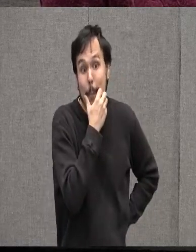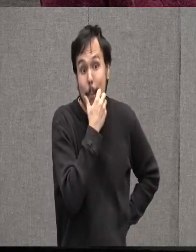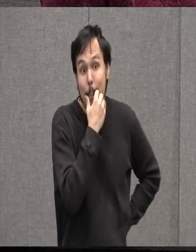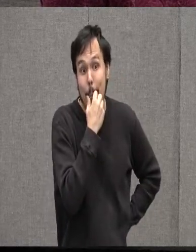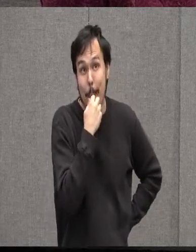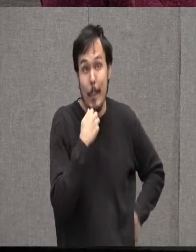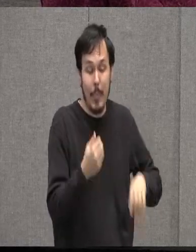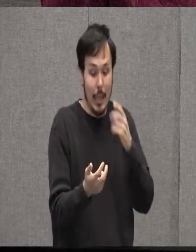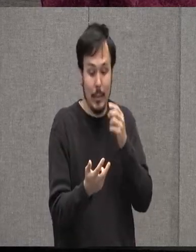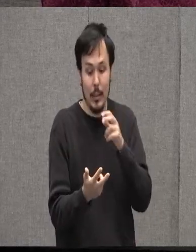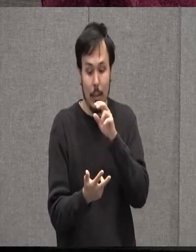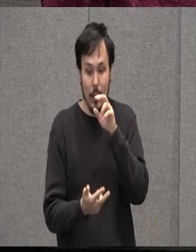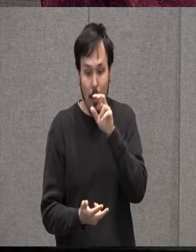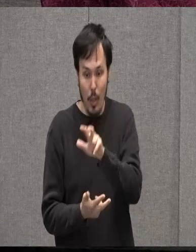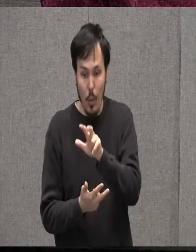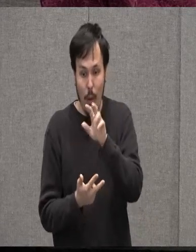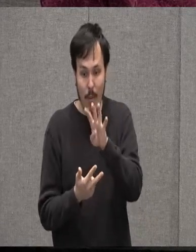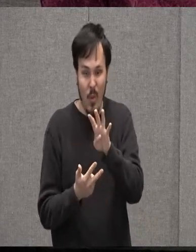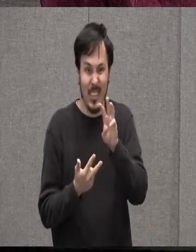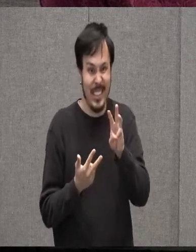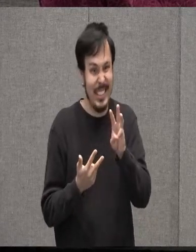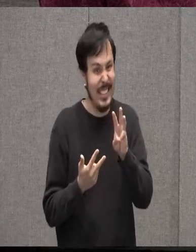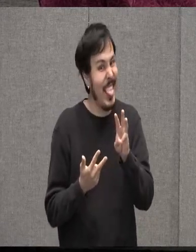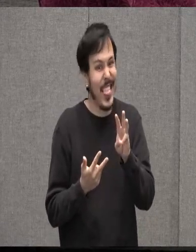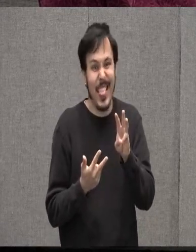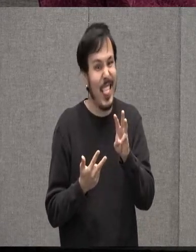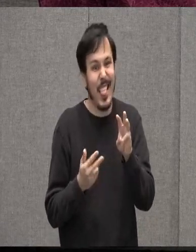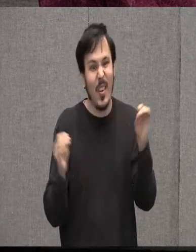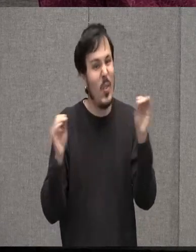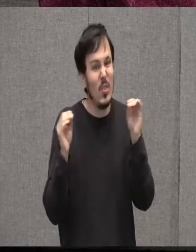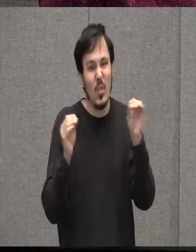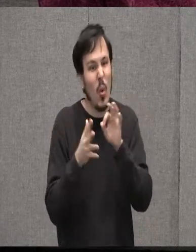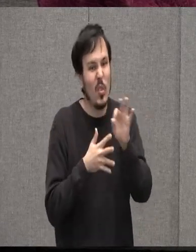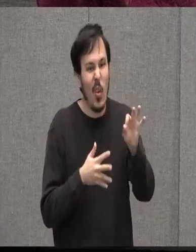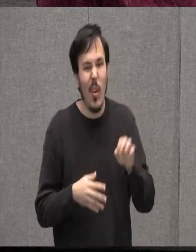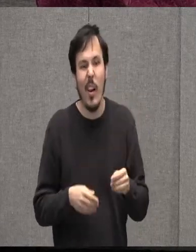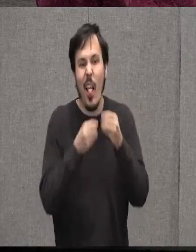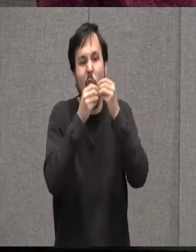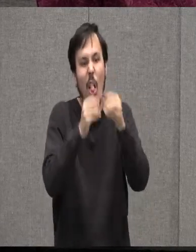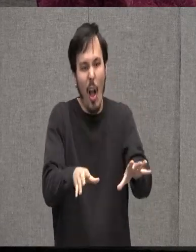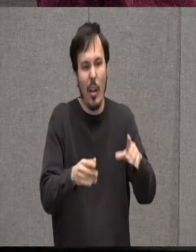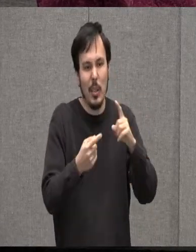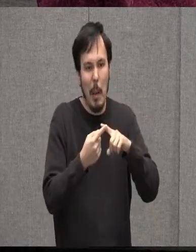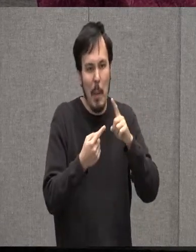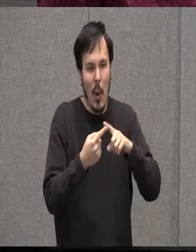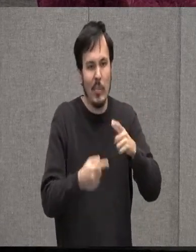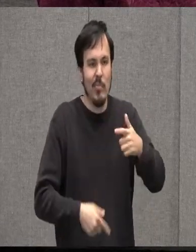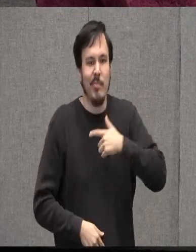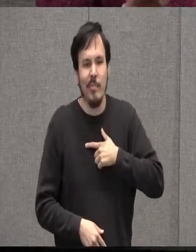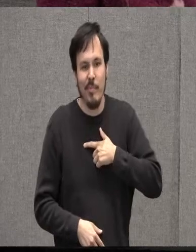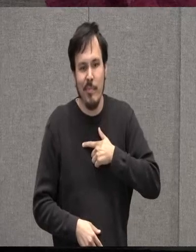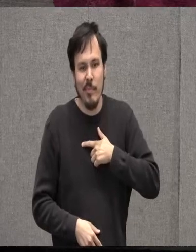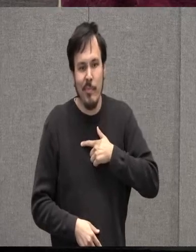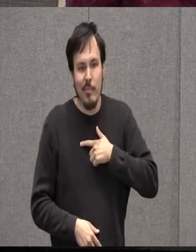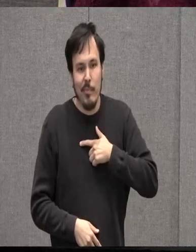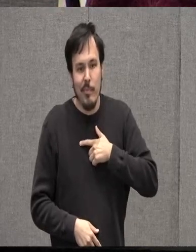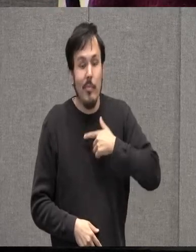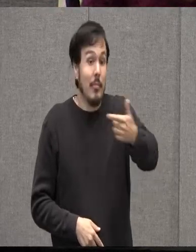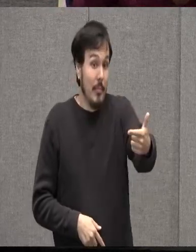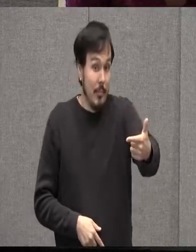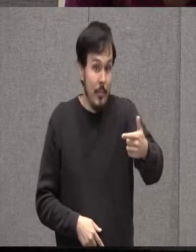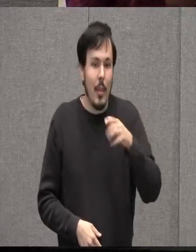was thinking I didn't have anything that was scoring because I didn't see any 1s or 5s. So I have 3 2s. So 3 2s is 200 points, and